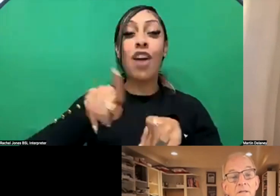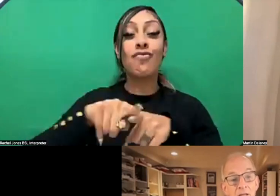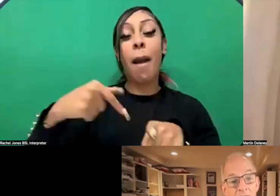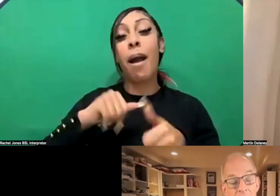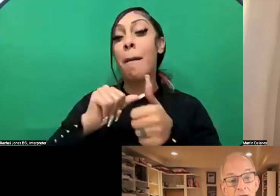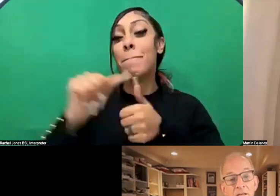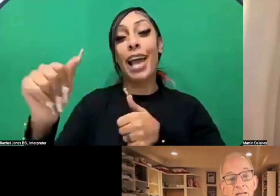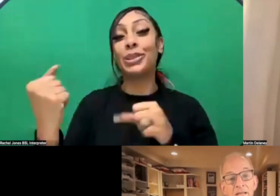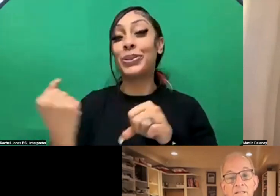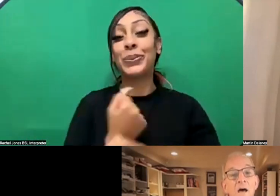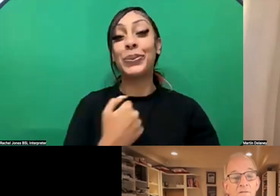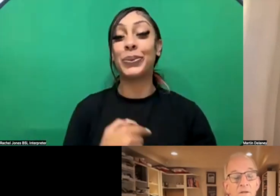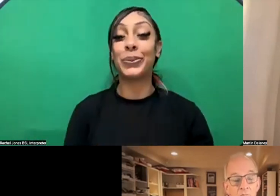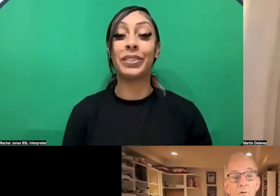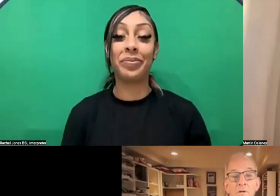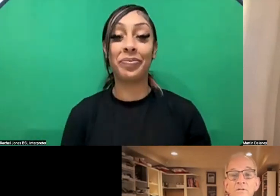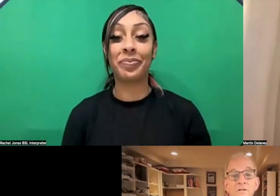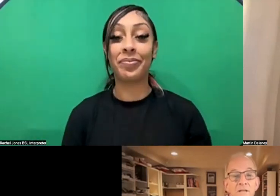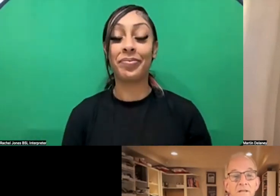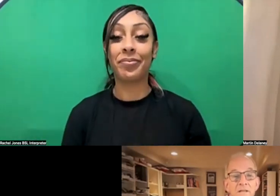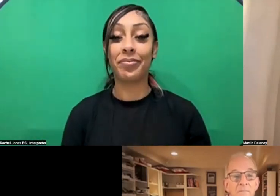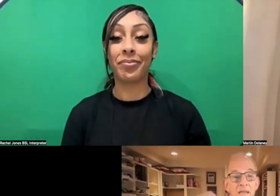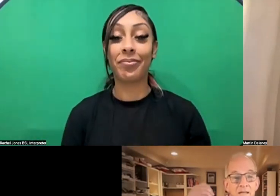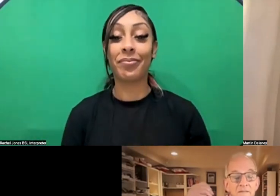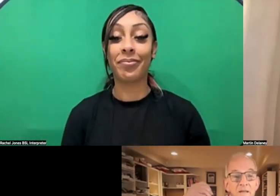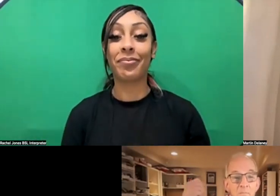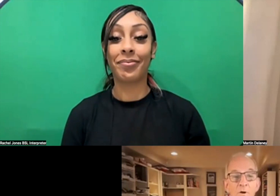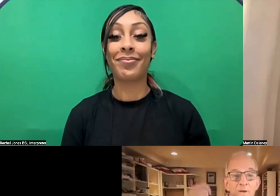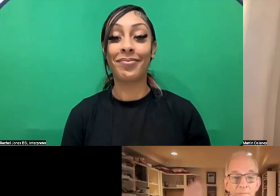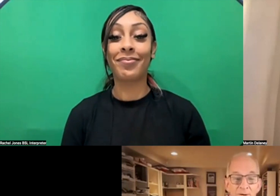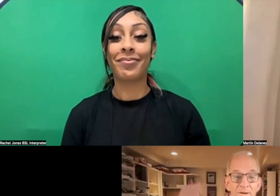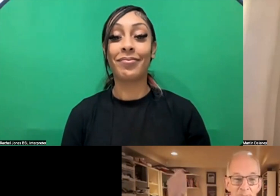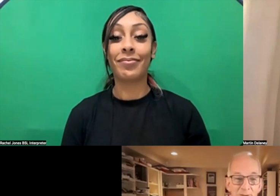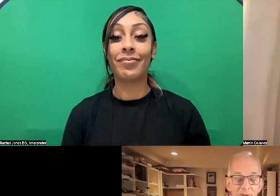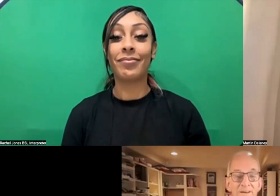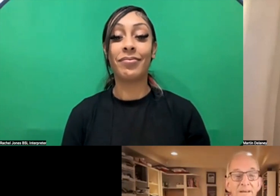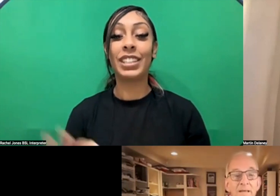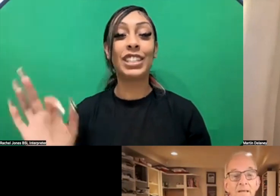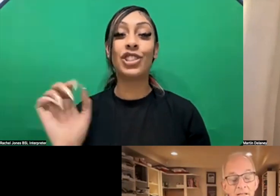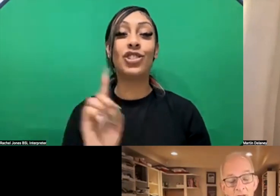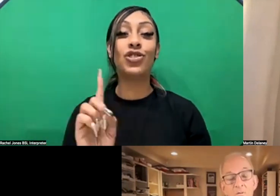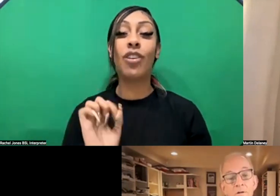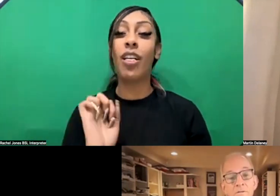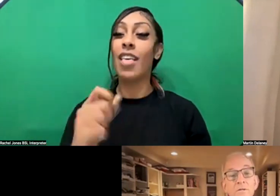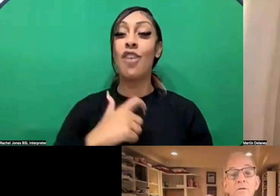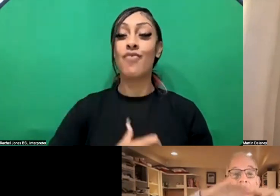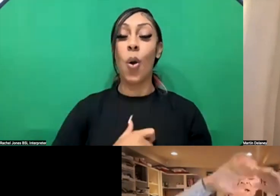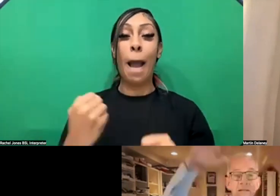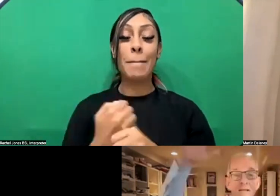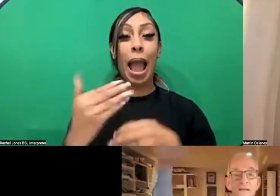that designers, it's not their role just to make something more and better and bigger. It's their role